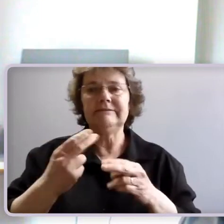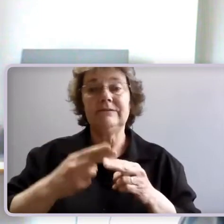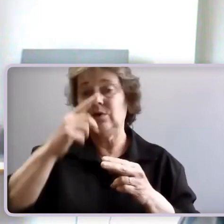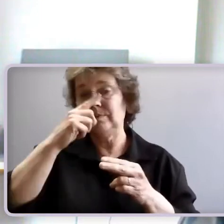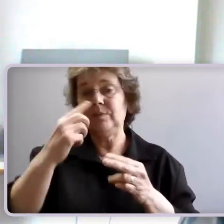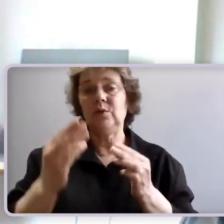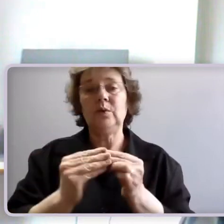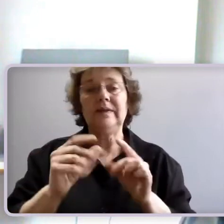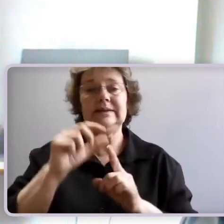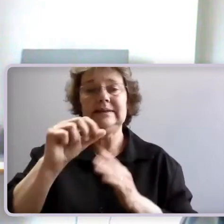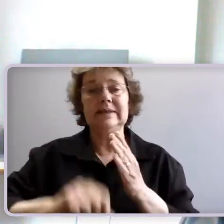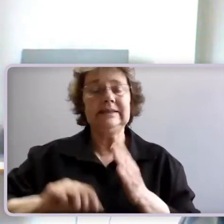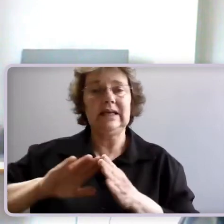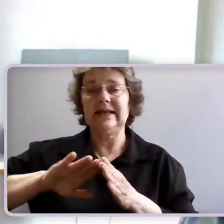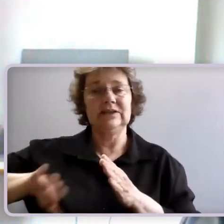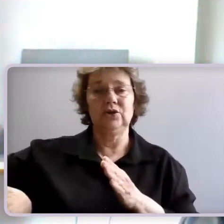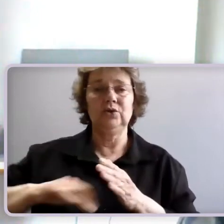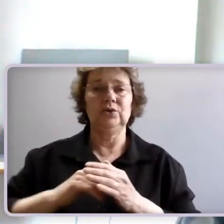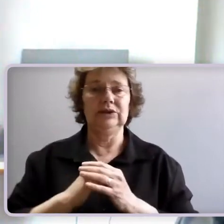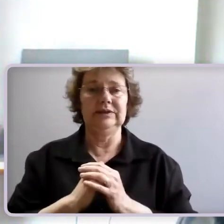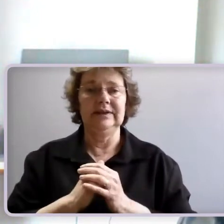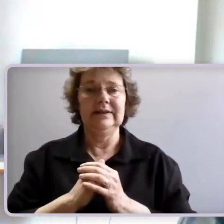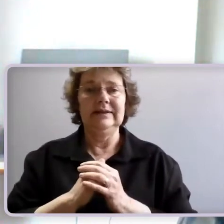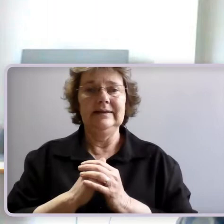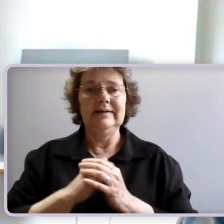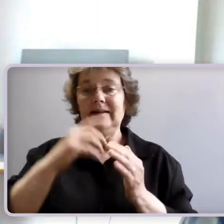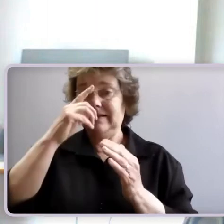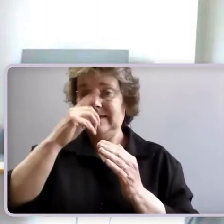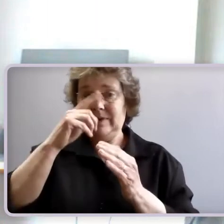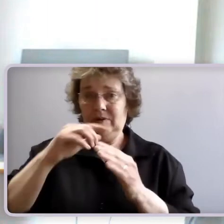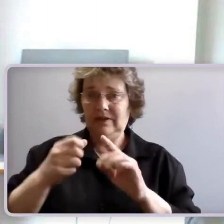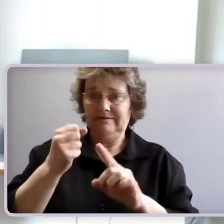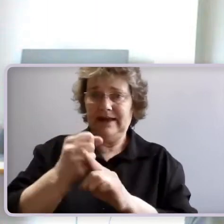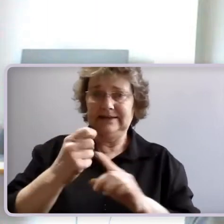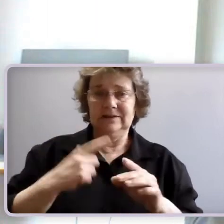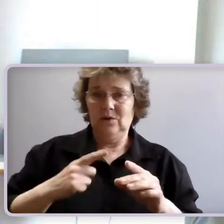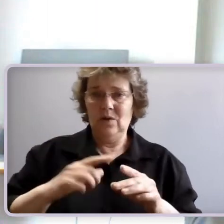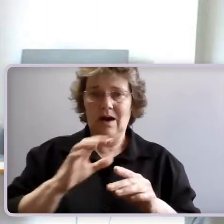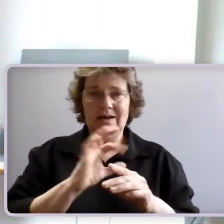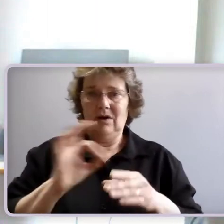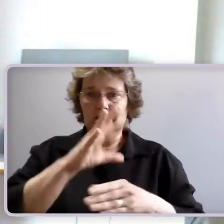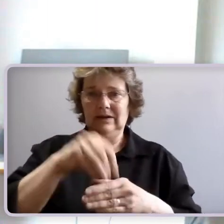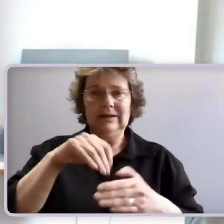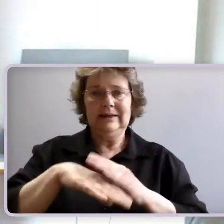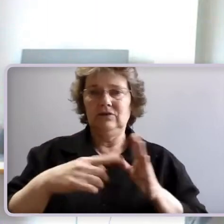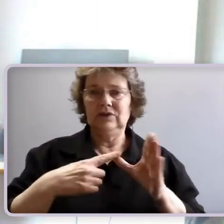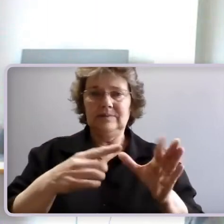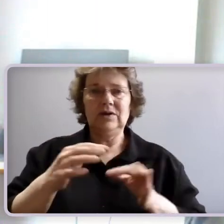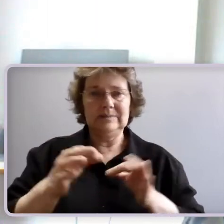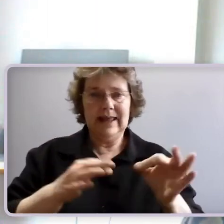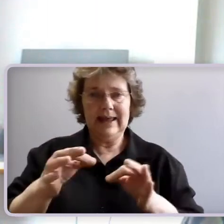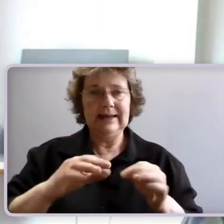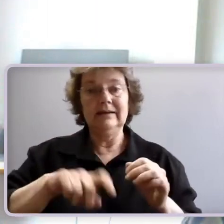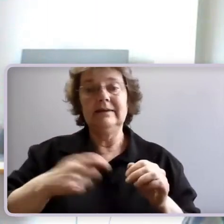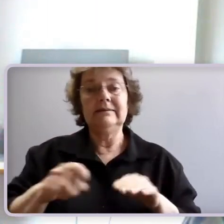the people directly affected given a seat at the response planning table? And what are the next steps to address the shortfalls in COVID response for people